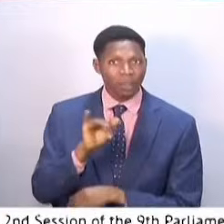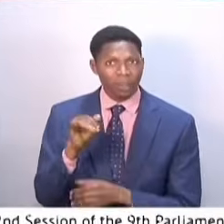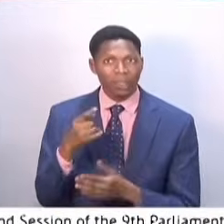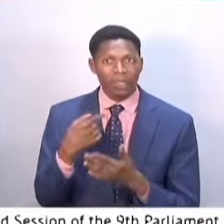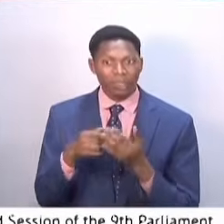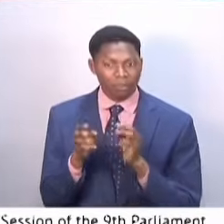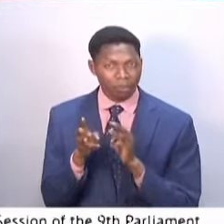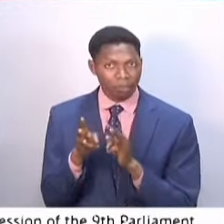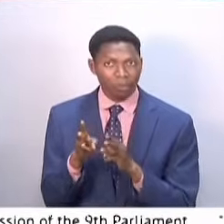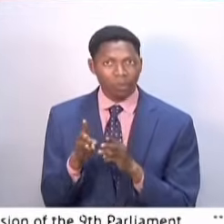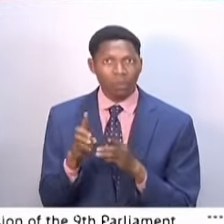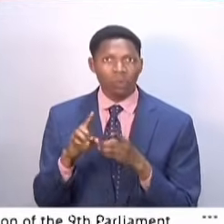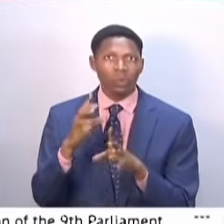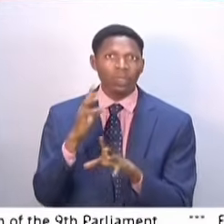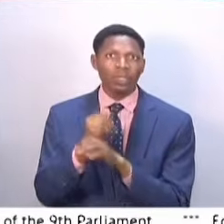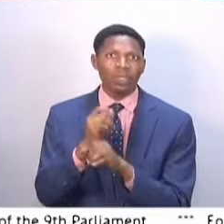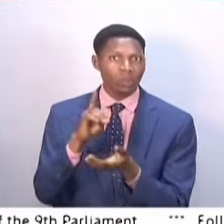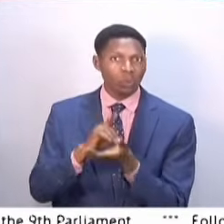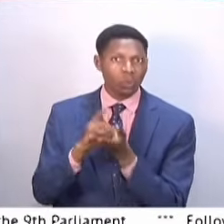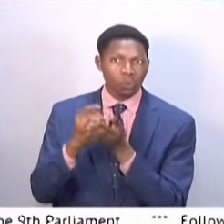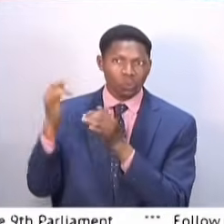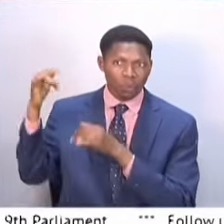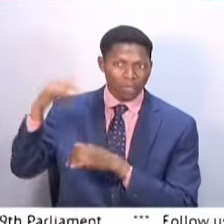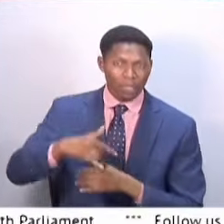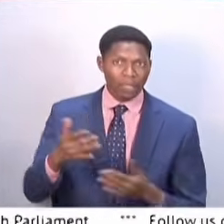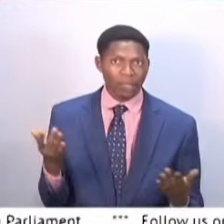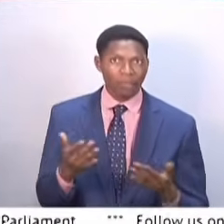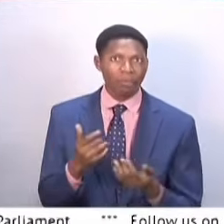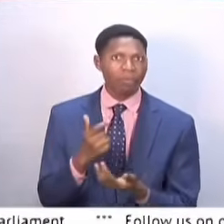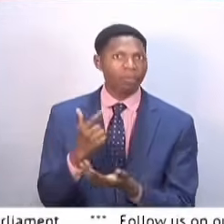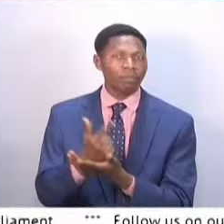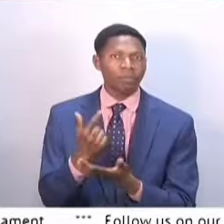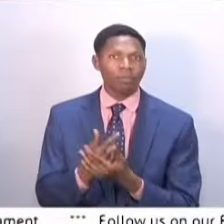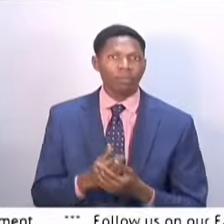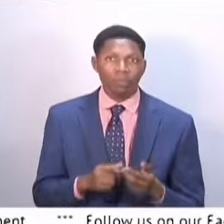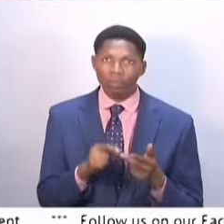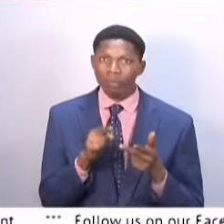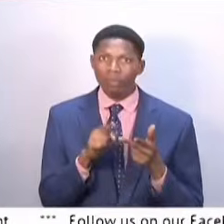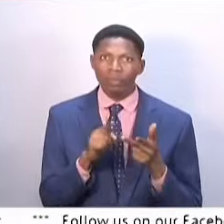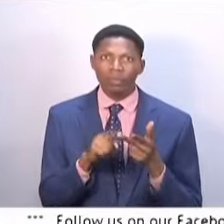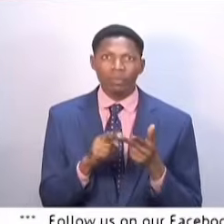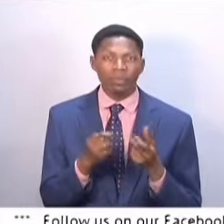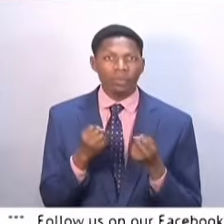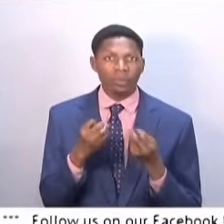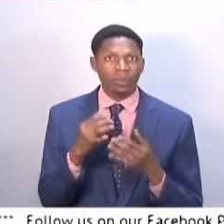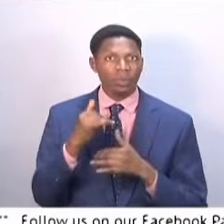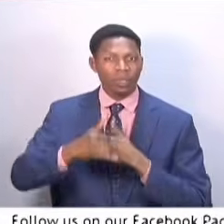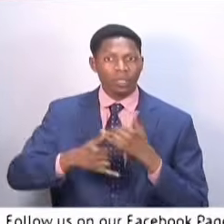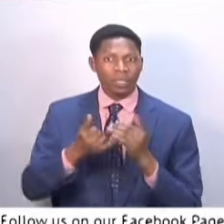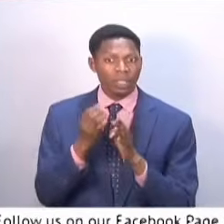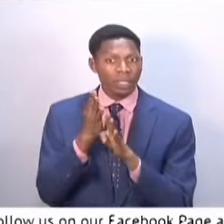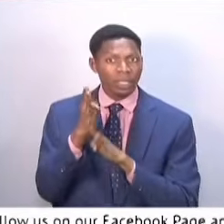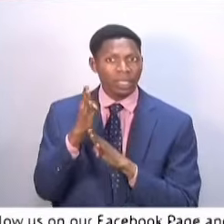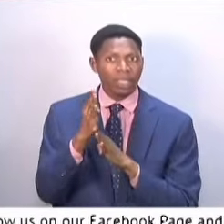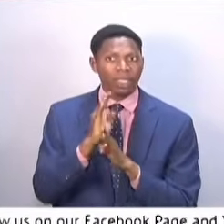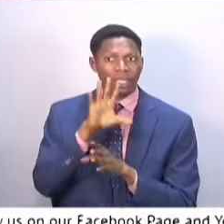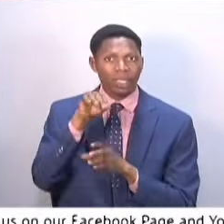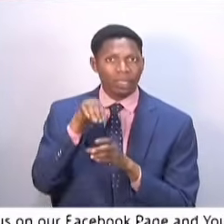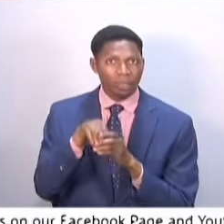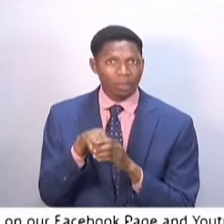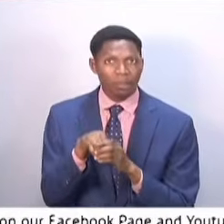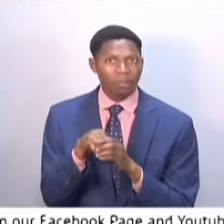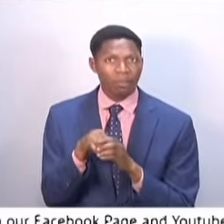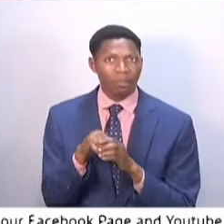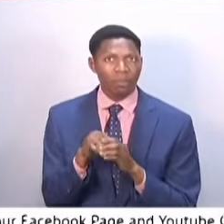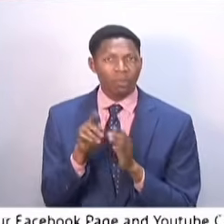fast-track pathways to get doctors come to Ghana. Thirdly, Mr. Speaker, several countries align immigration